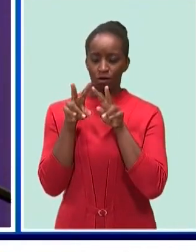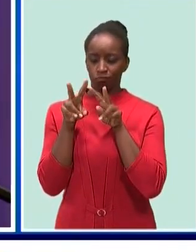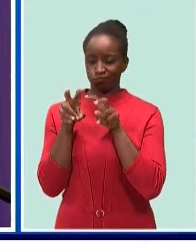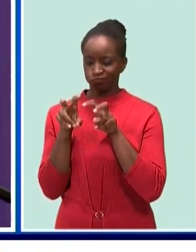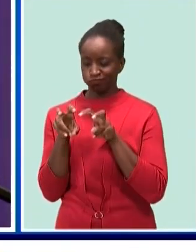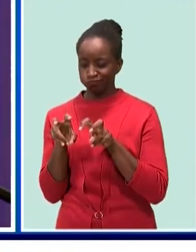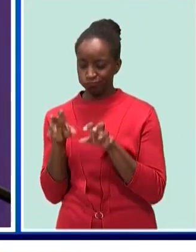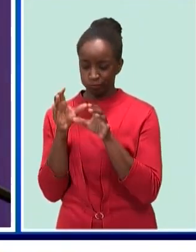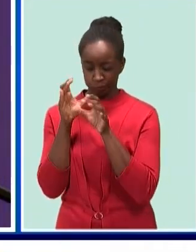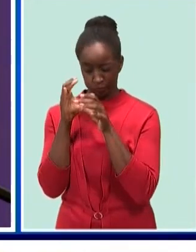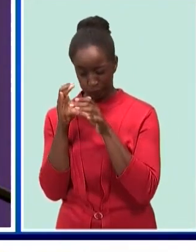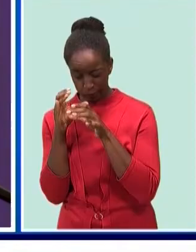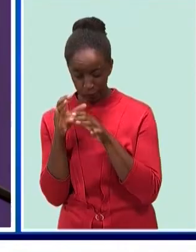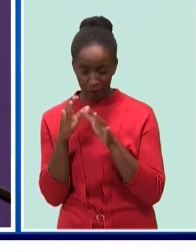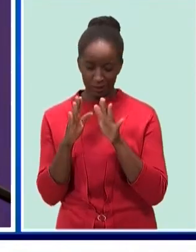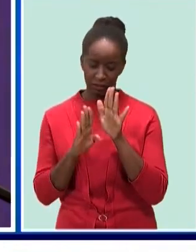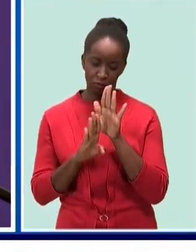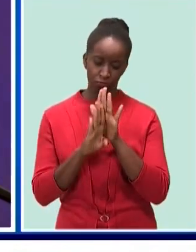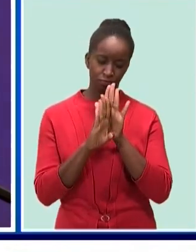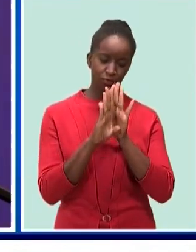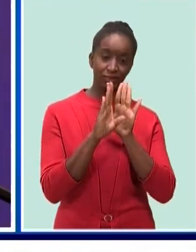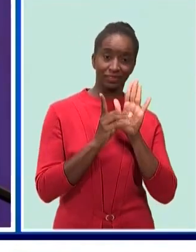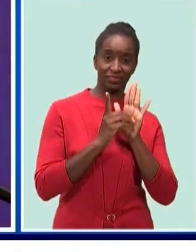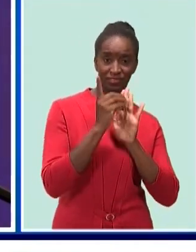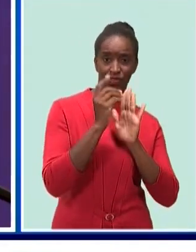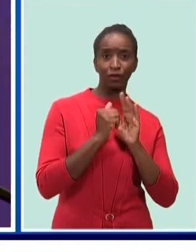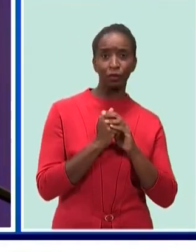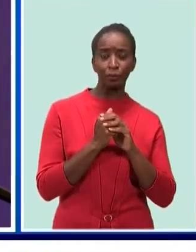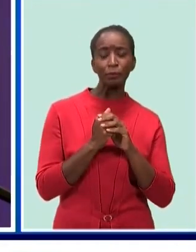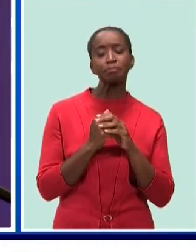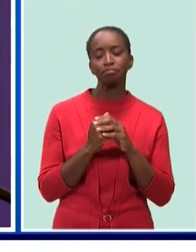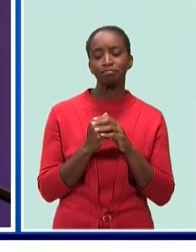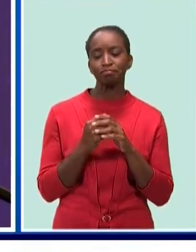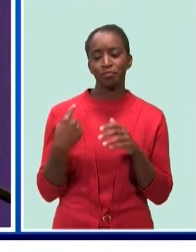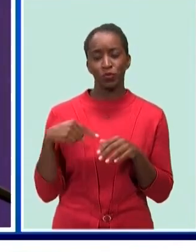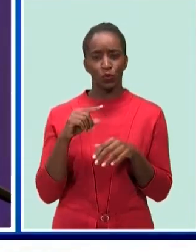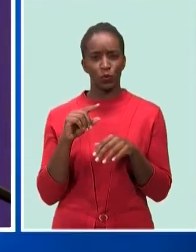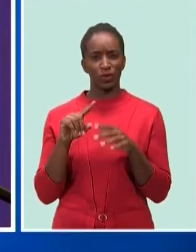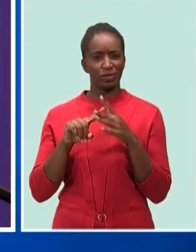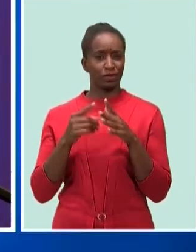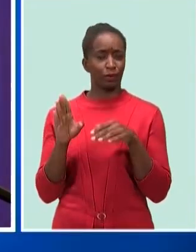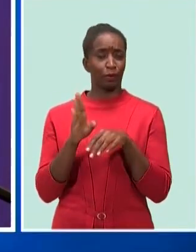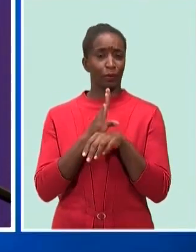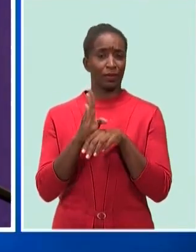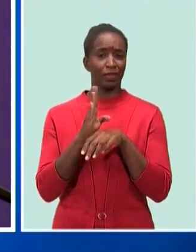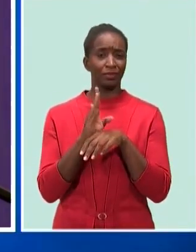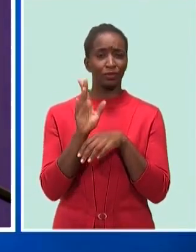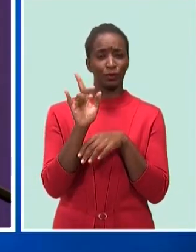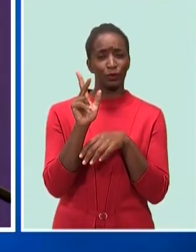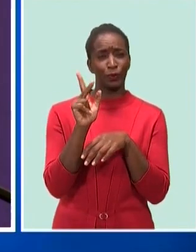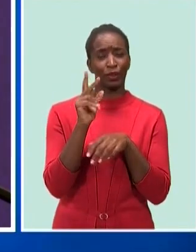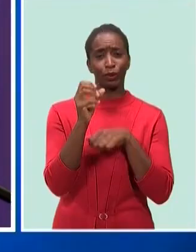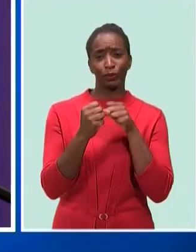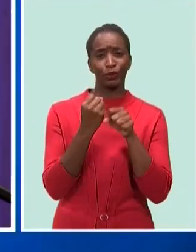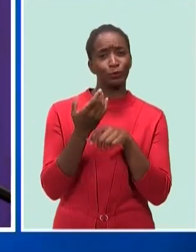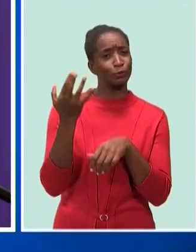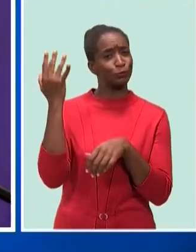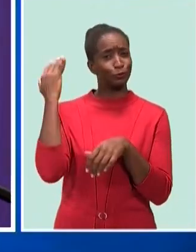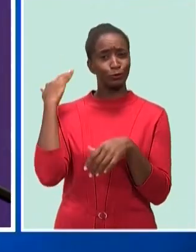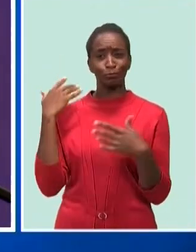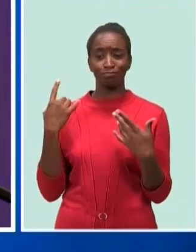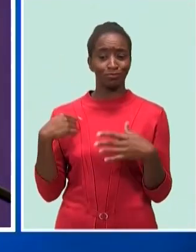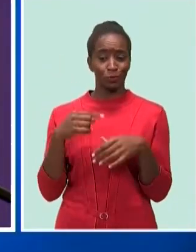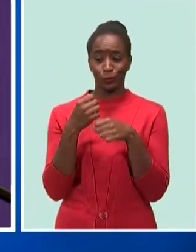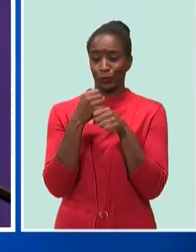started 23 years ago, we were what you call a Me Too manufacturer. We made the same intraocular lenses